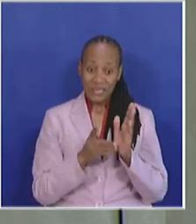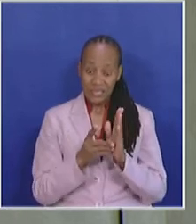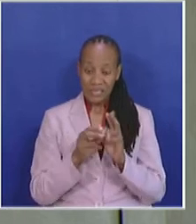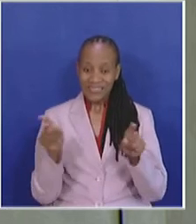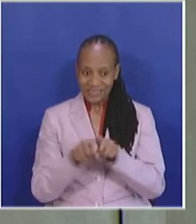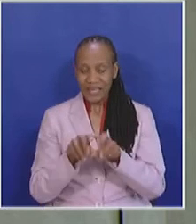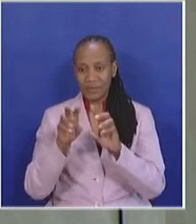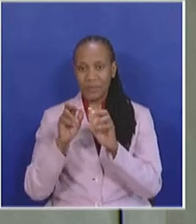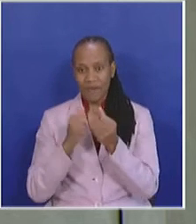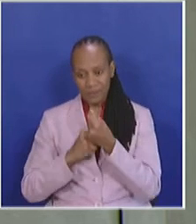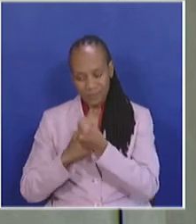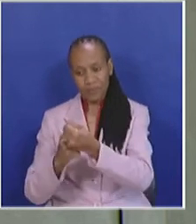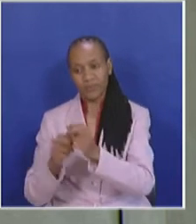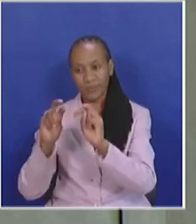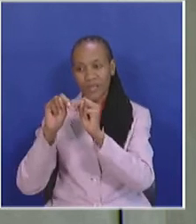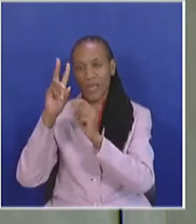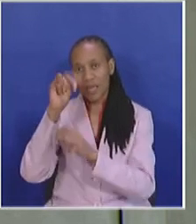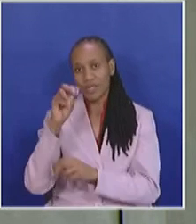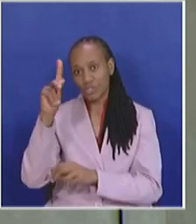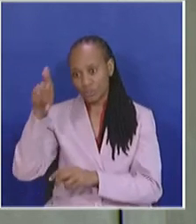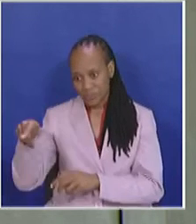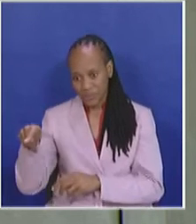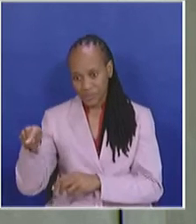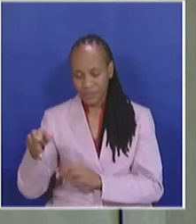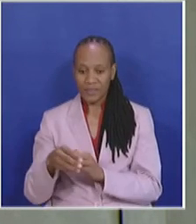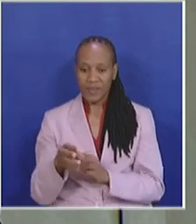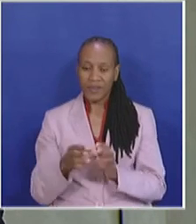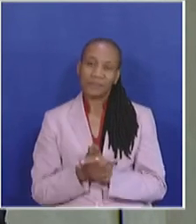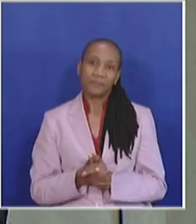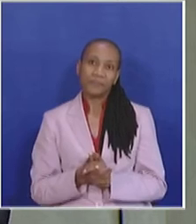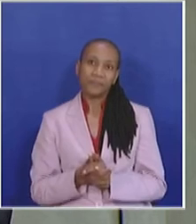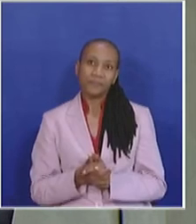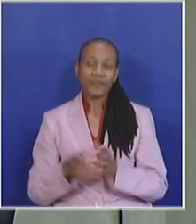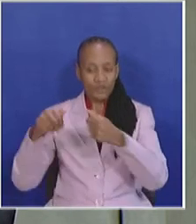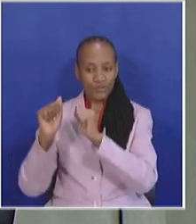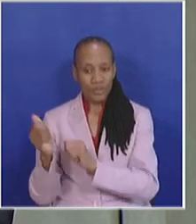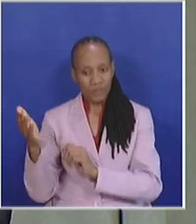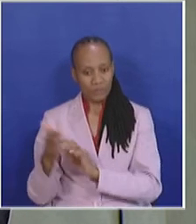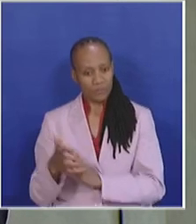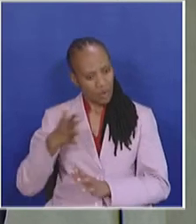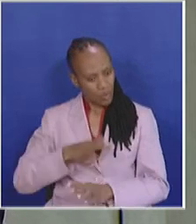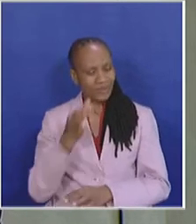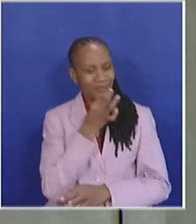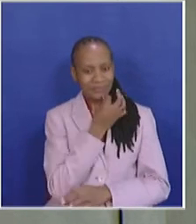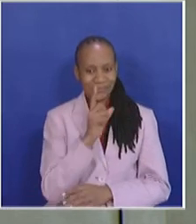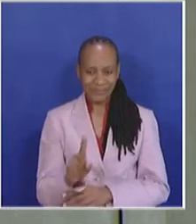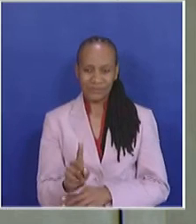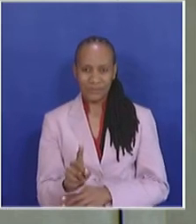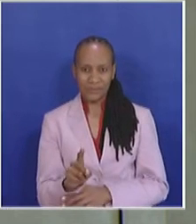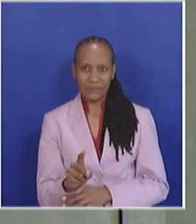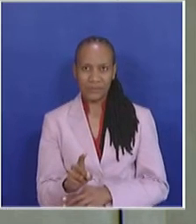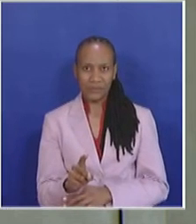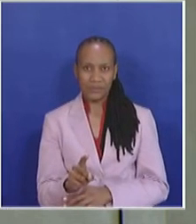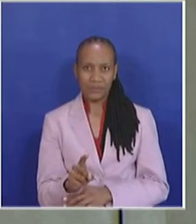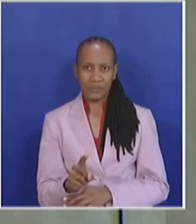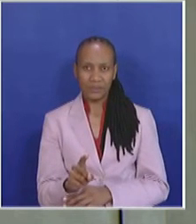Plan, the NDP, as the new growth path. Honorable Chair, I must indicate with a degree of